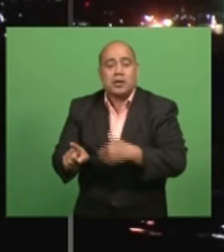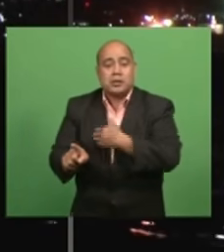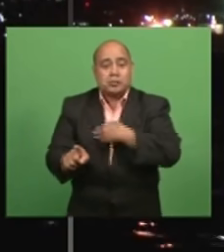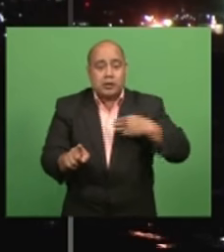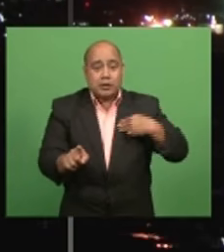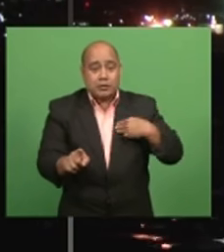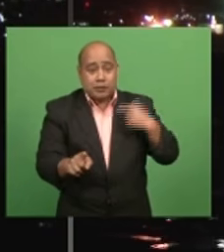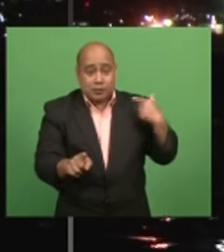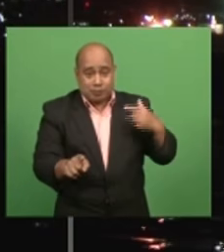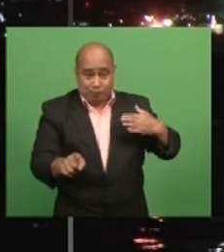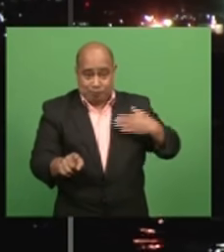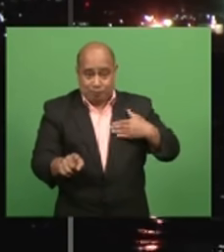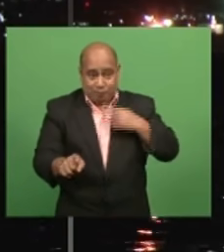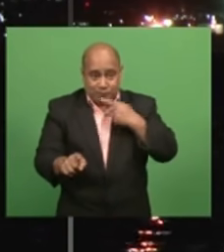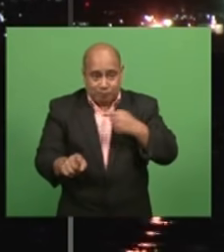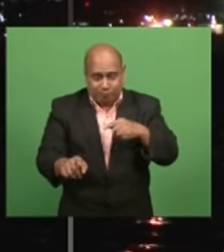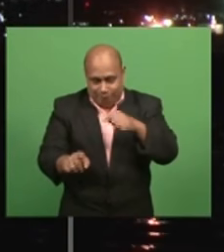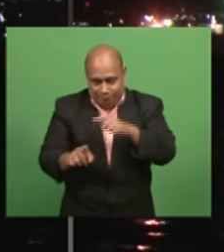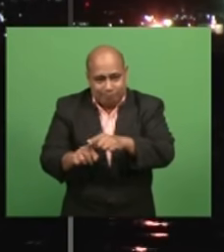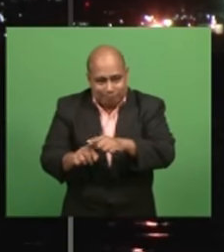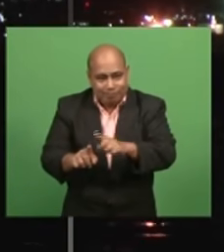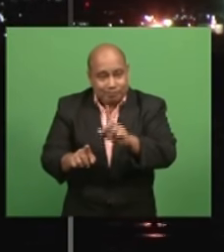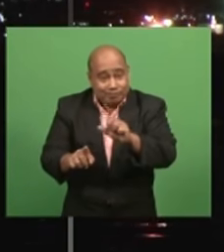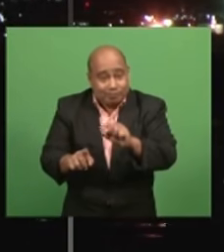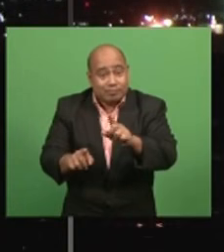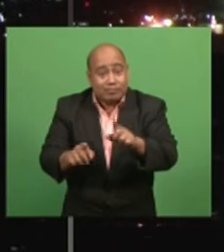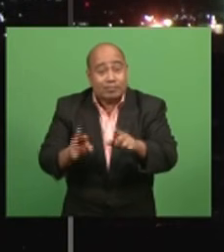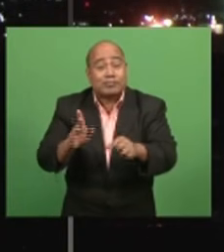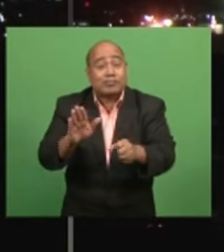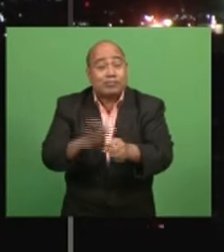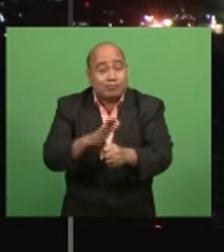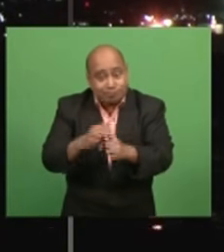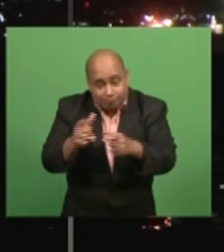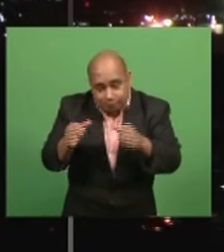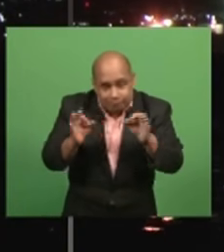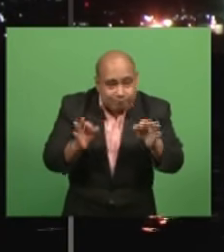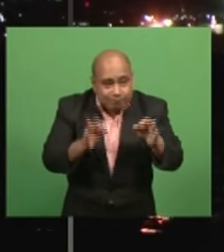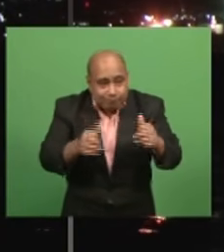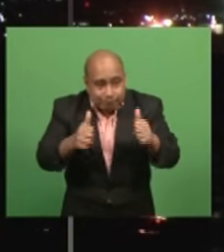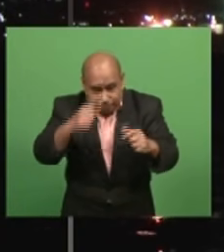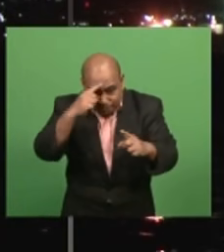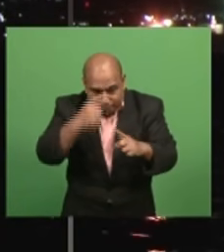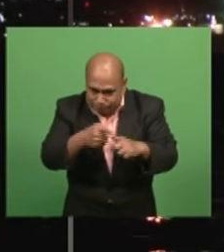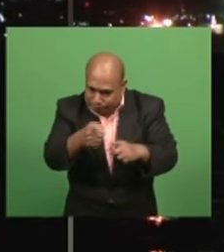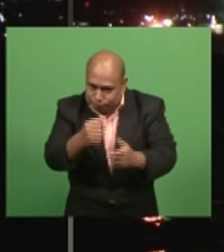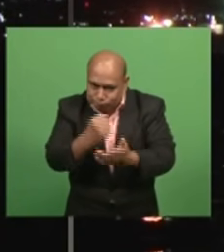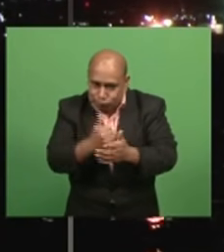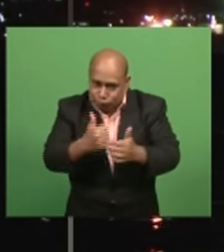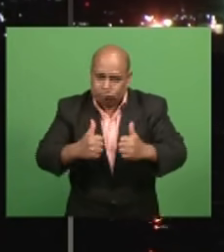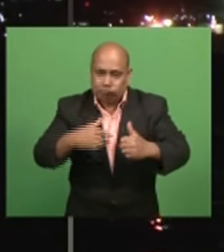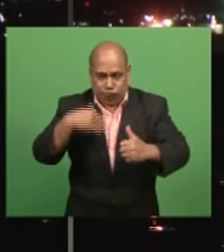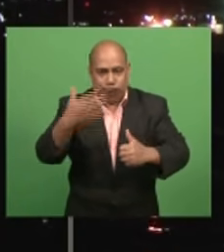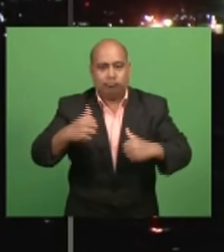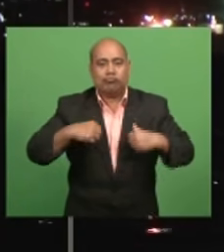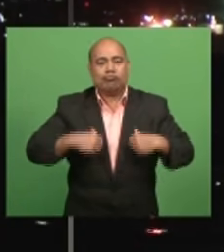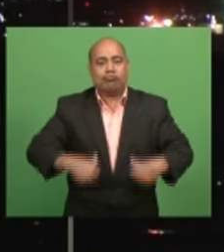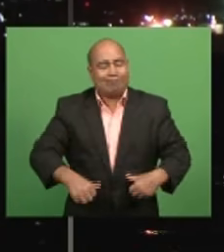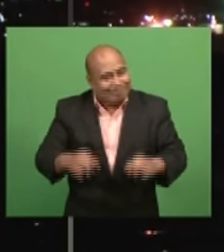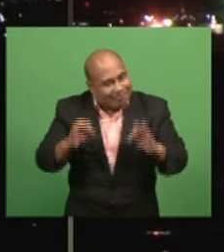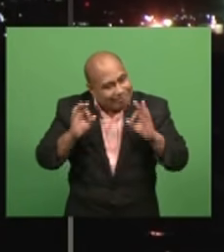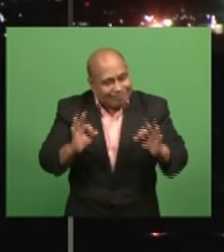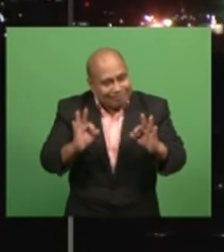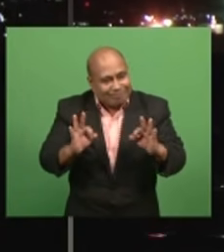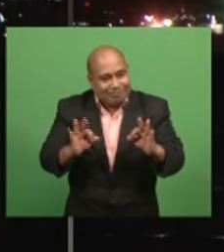Wangainabete says this has been done to ensure that the patients fully recover before they socialize with members of their